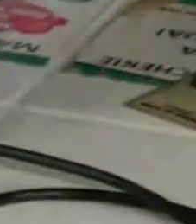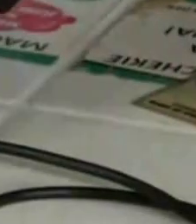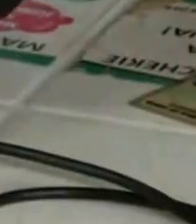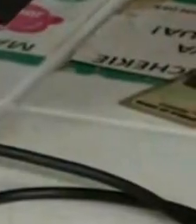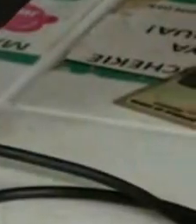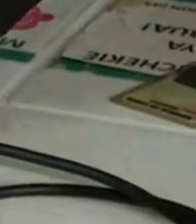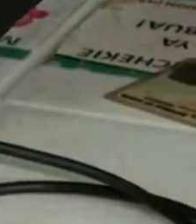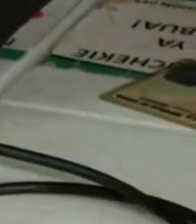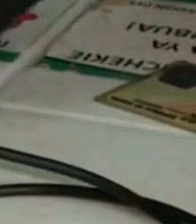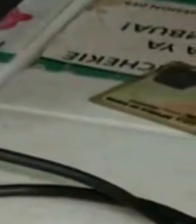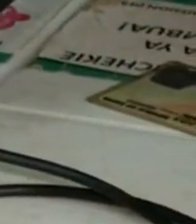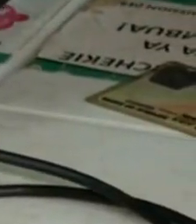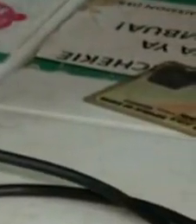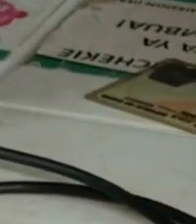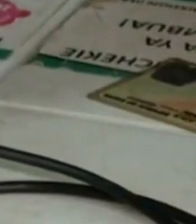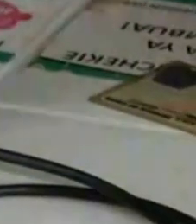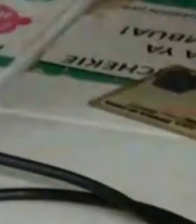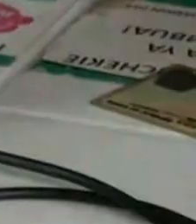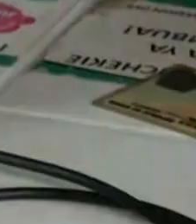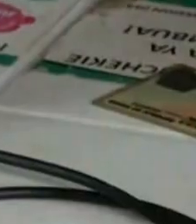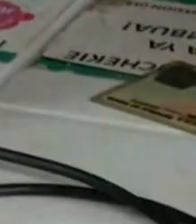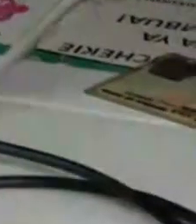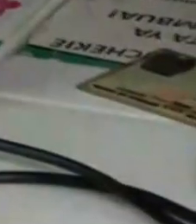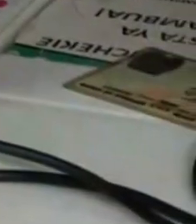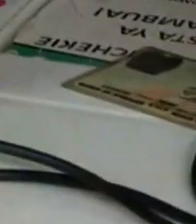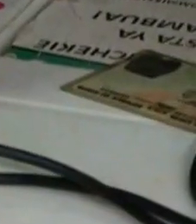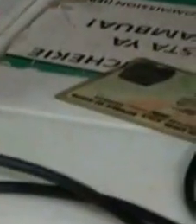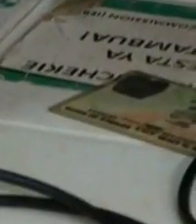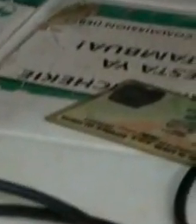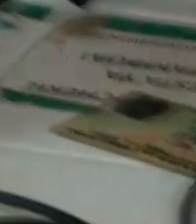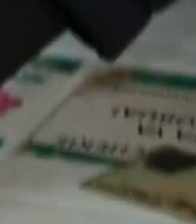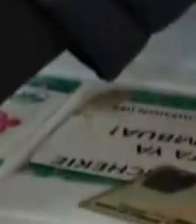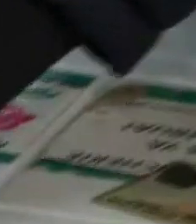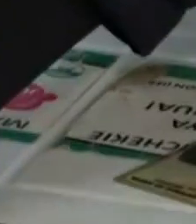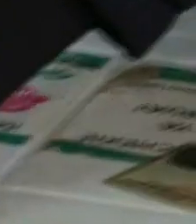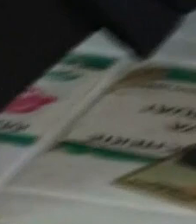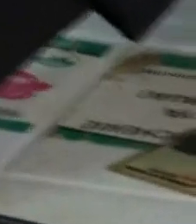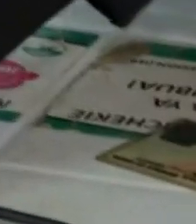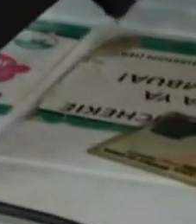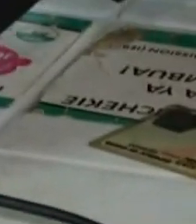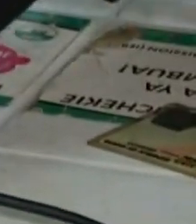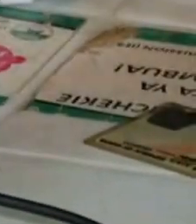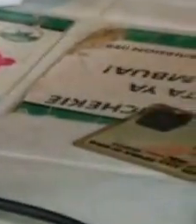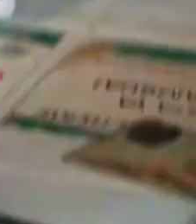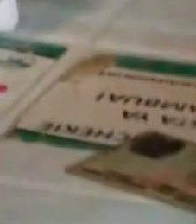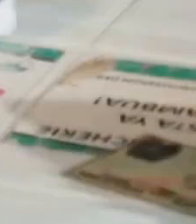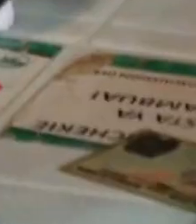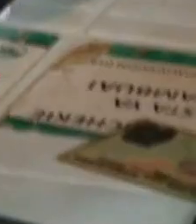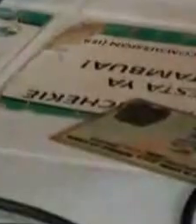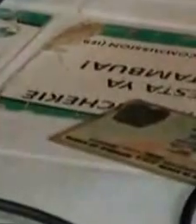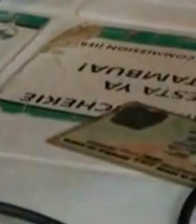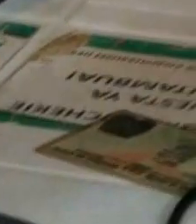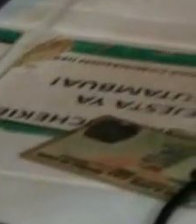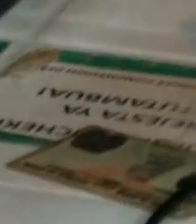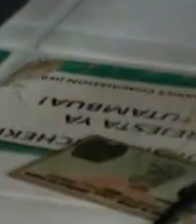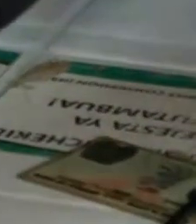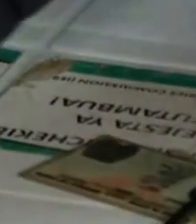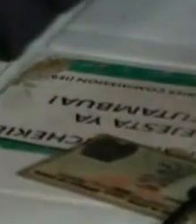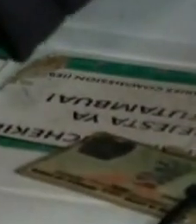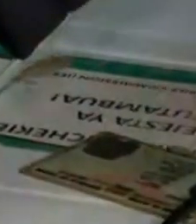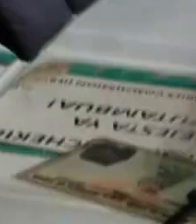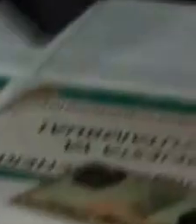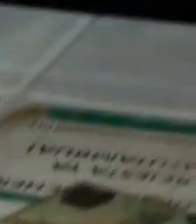his constituency, his supporters all out. Earlier we saw him enter the polling